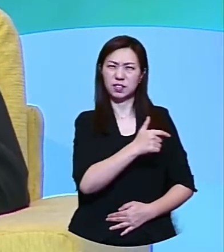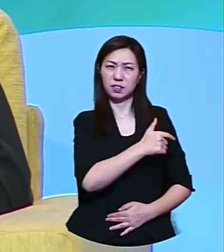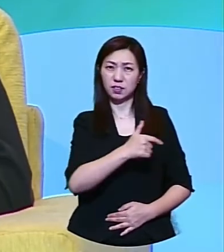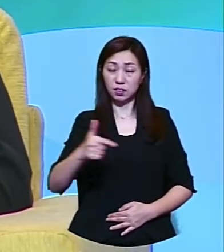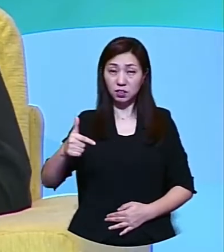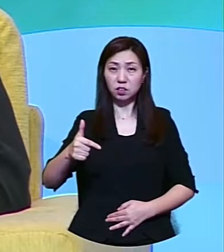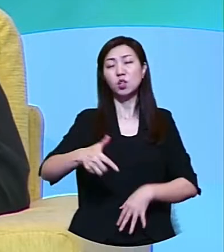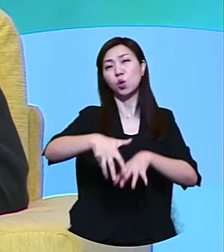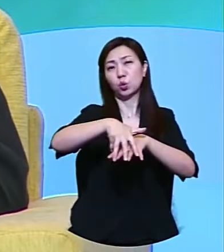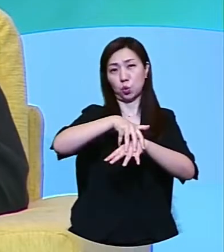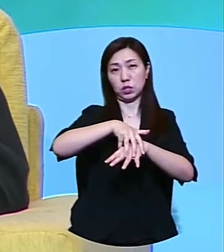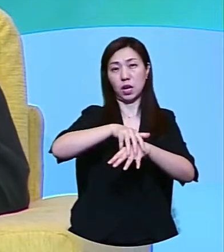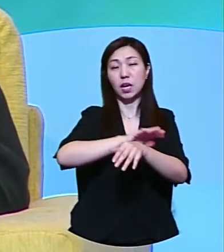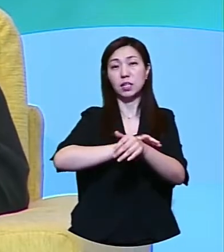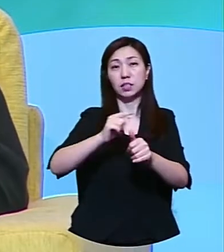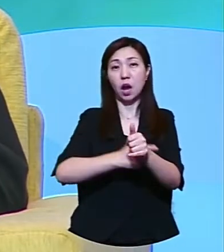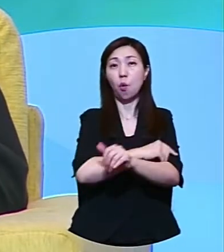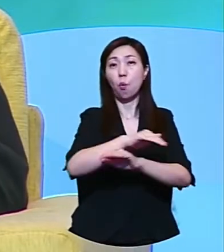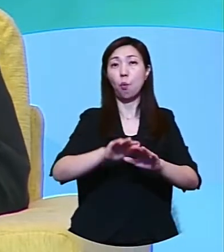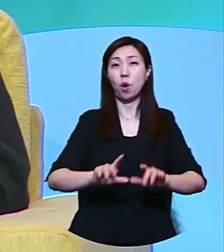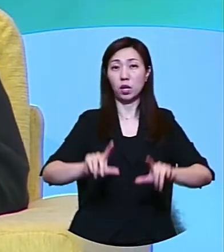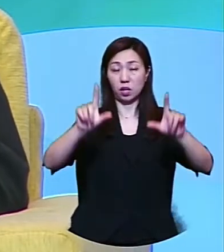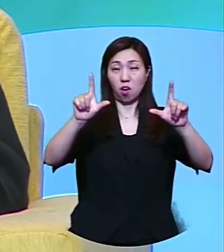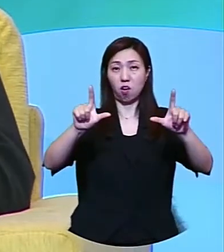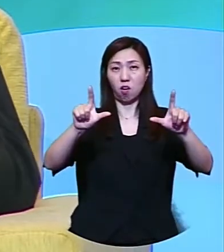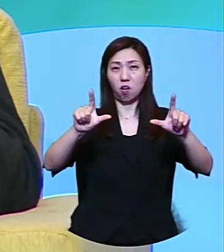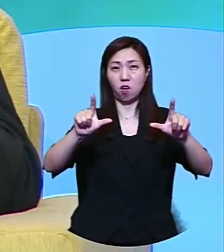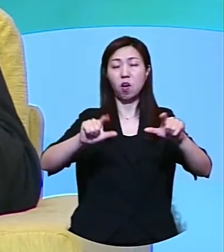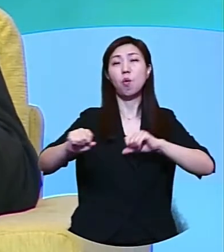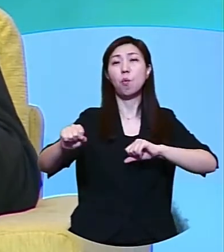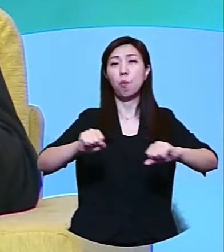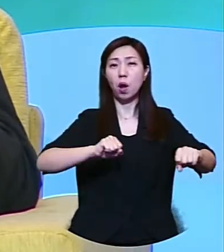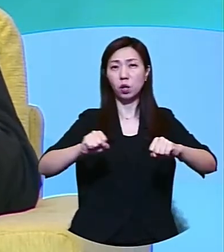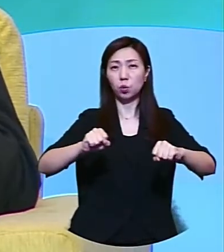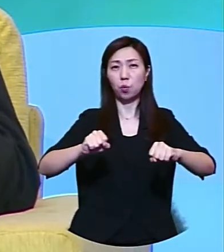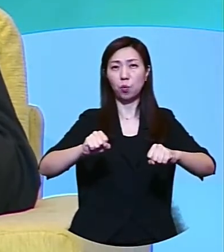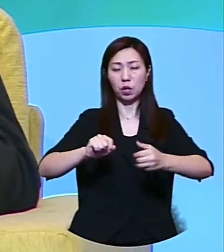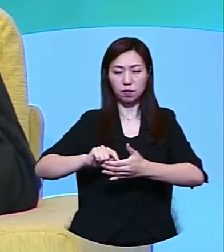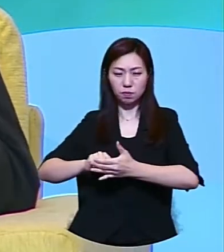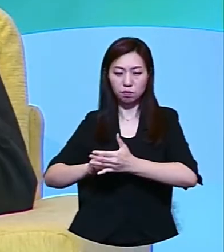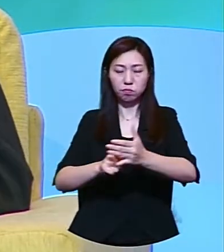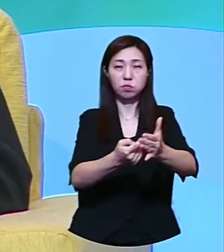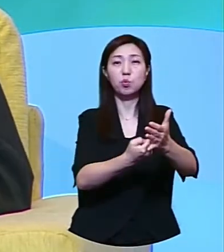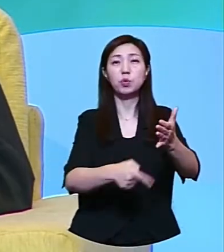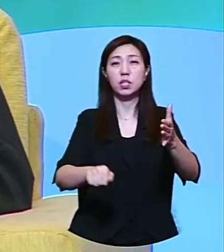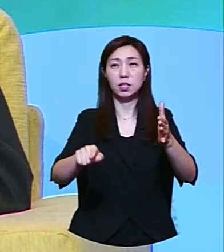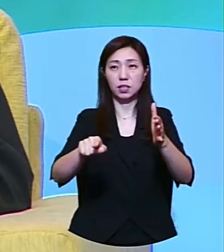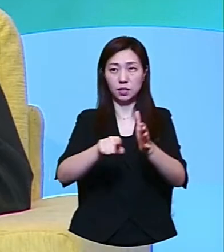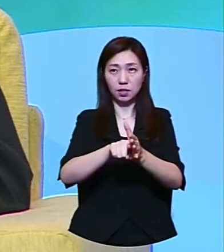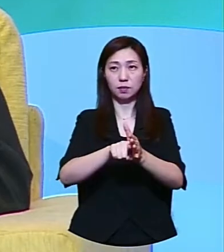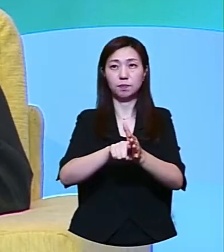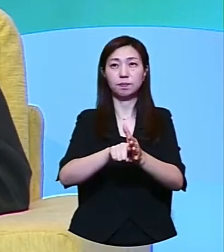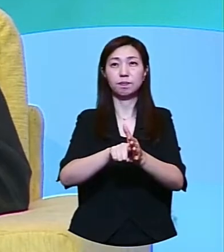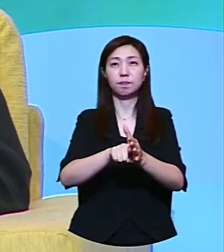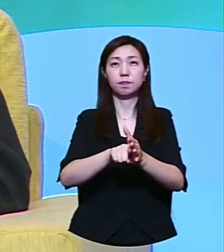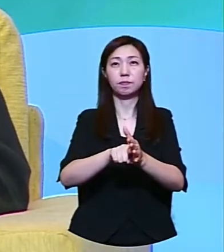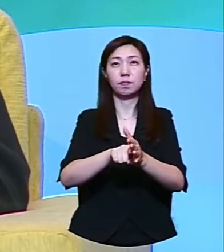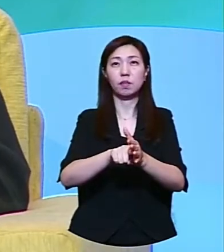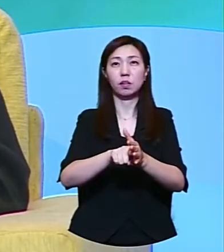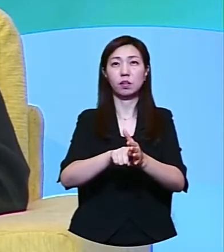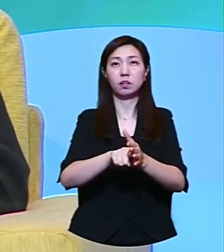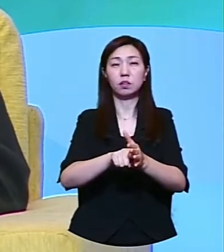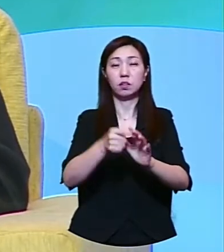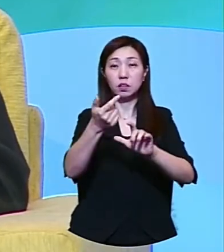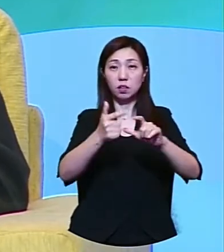climate-related activities, we need more large financing source as well.